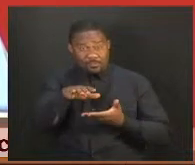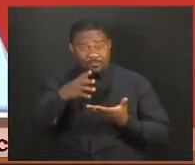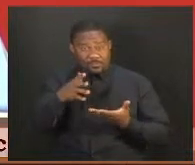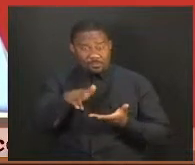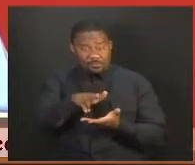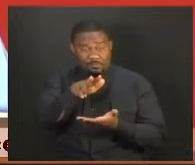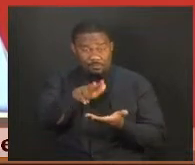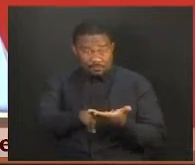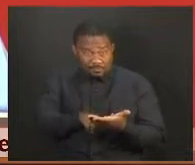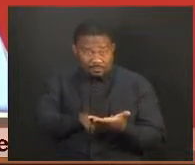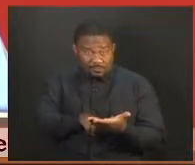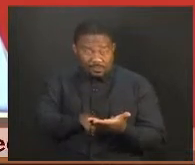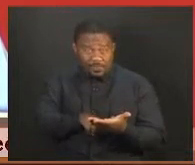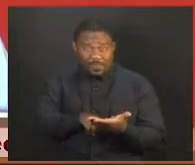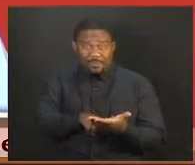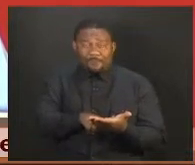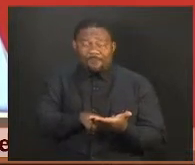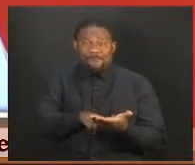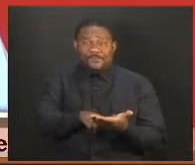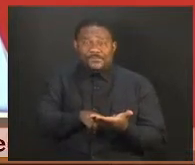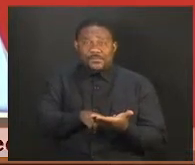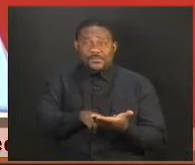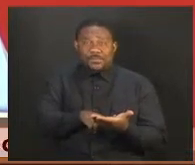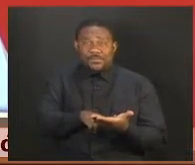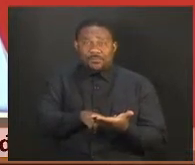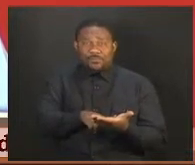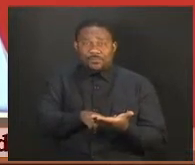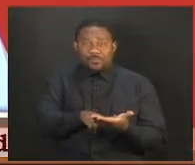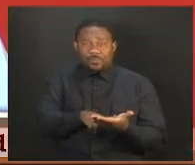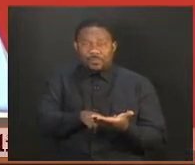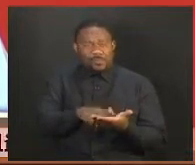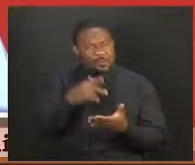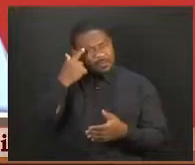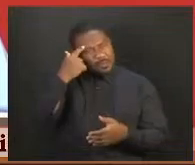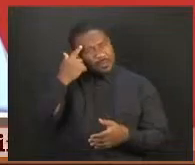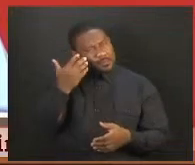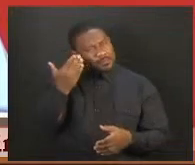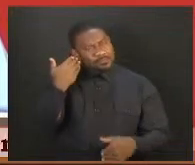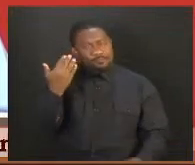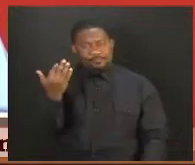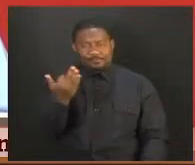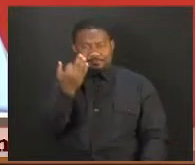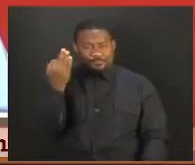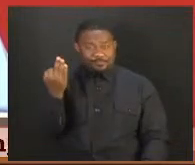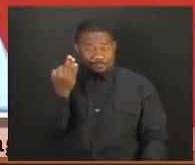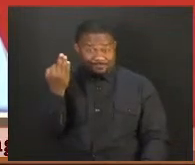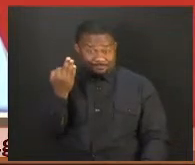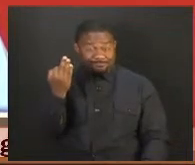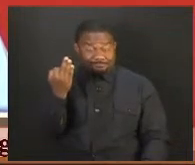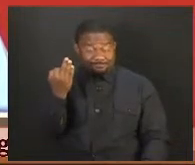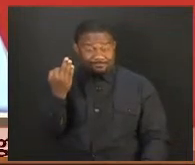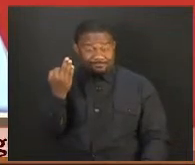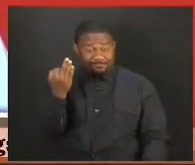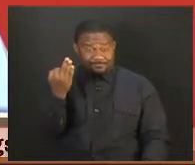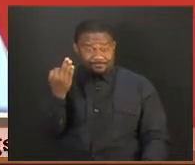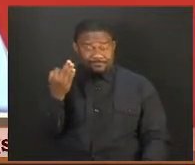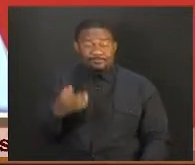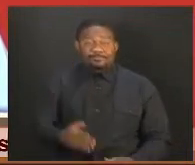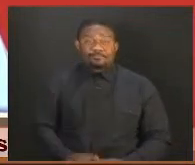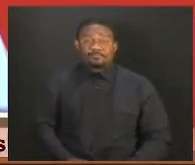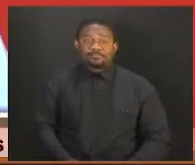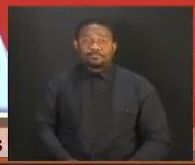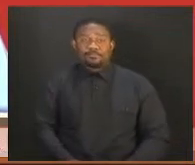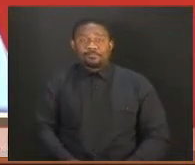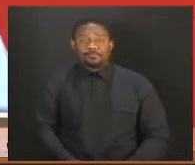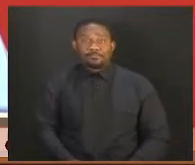approved. I think it was on Friday. Yes.